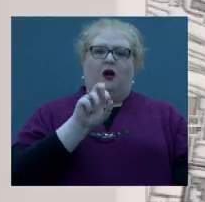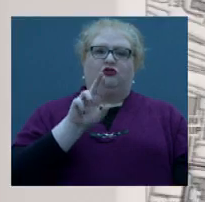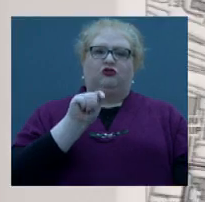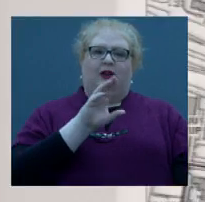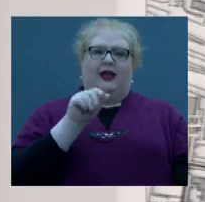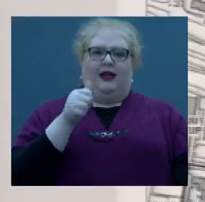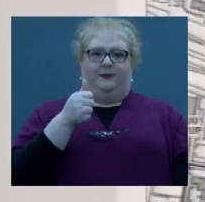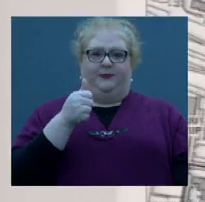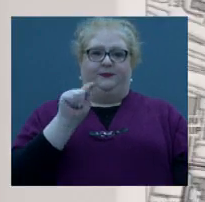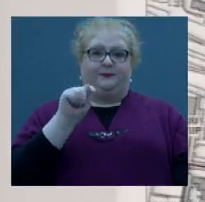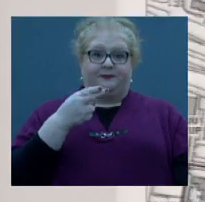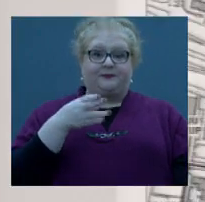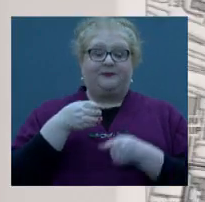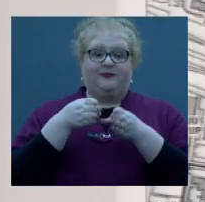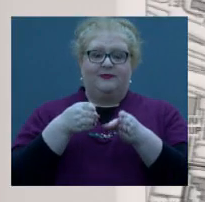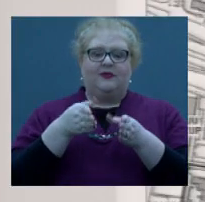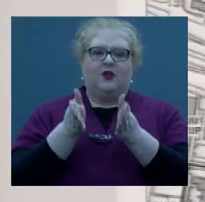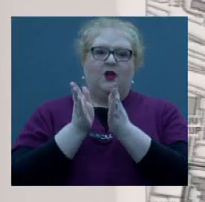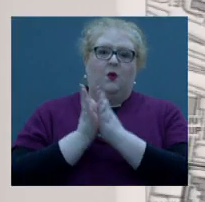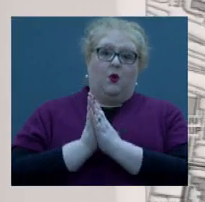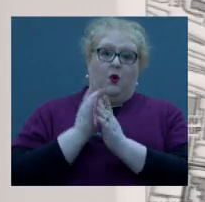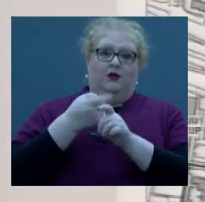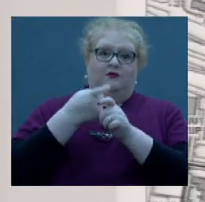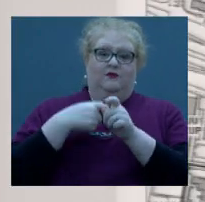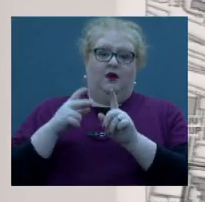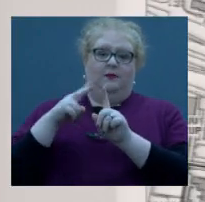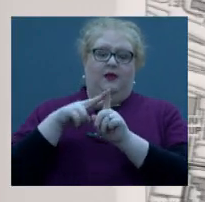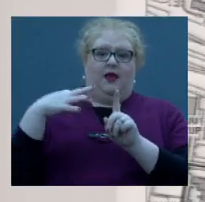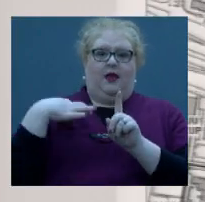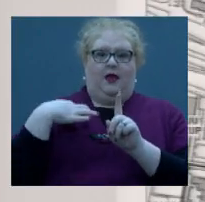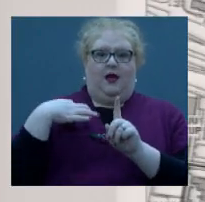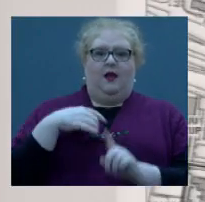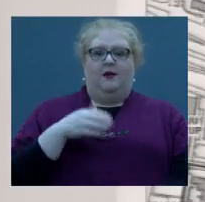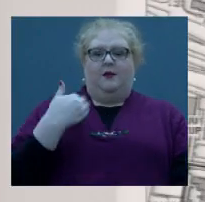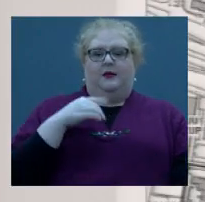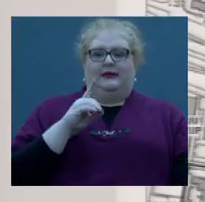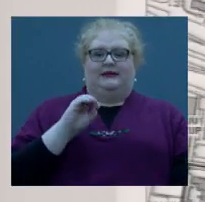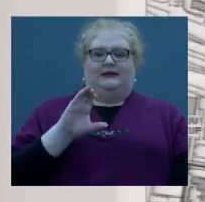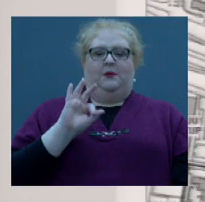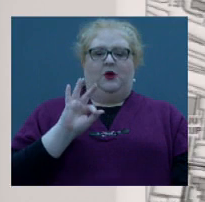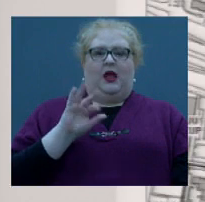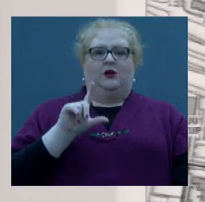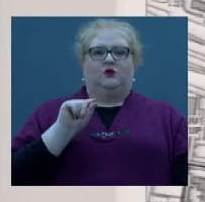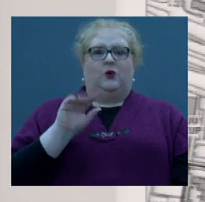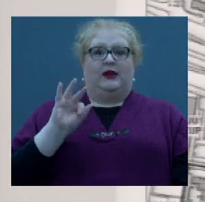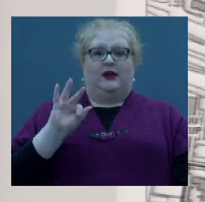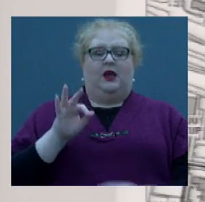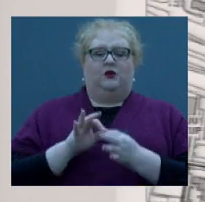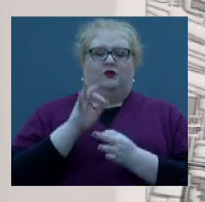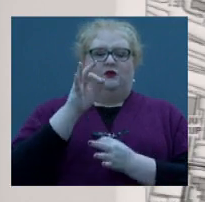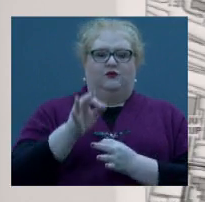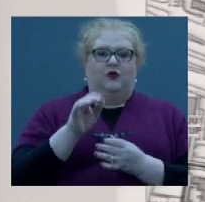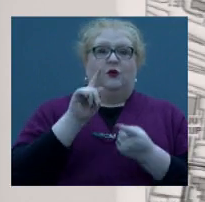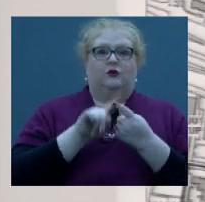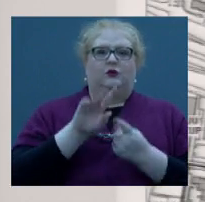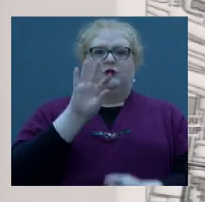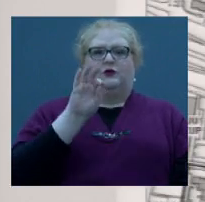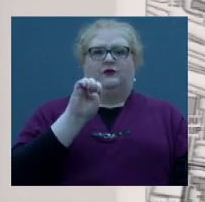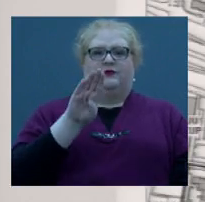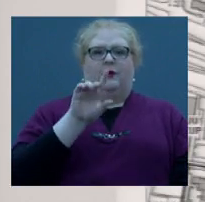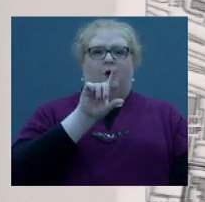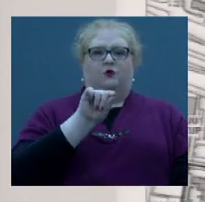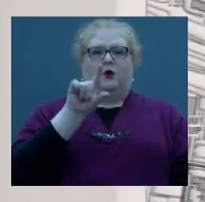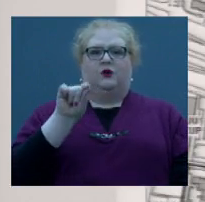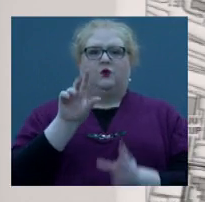Street. Staff received a request from the applicant on December 19, 2019, to defer this item to the February 20th,